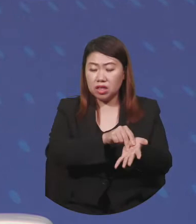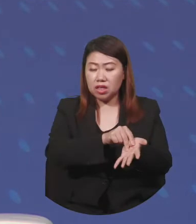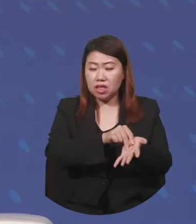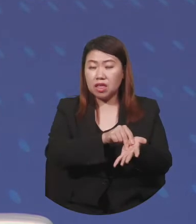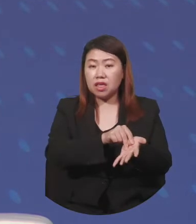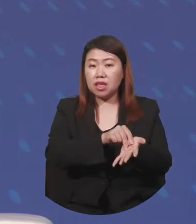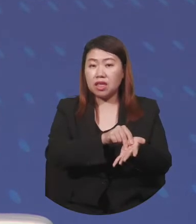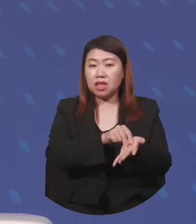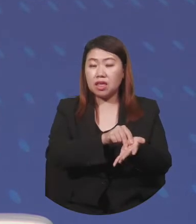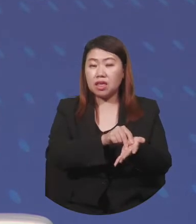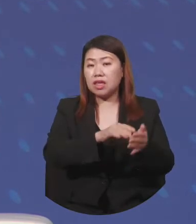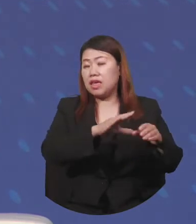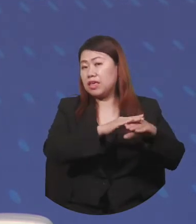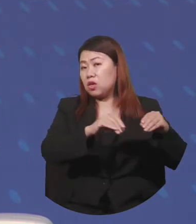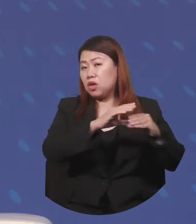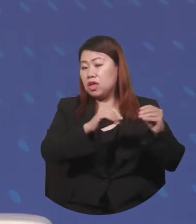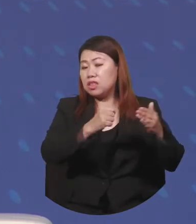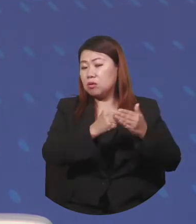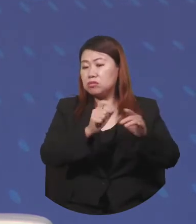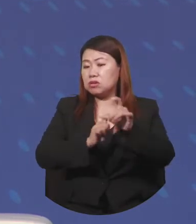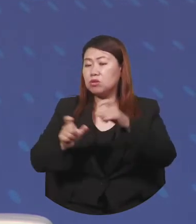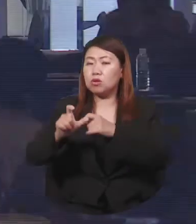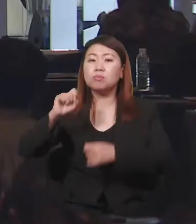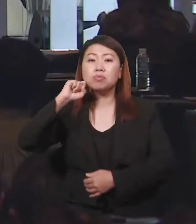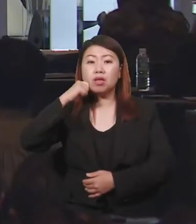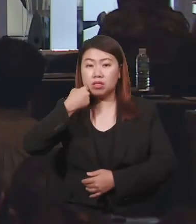My colleague from UNSCAP.